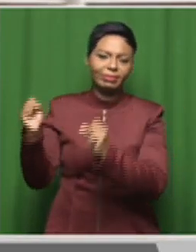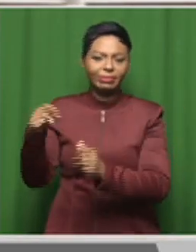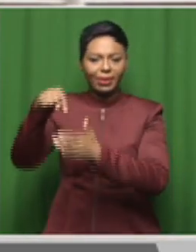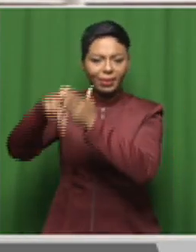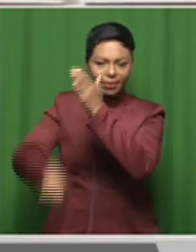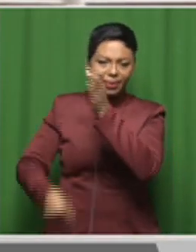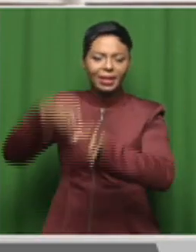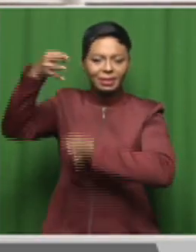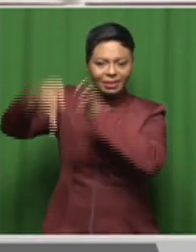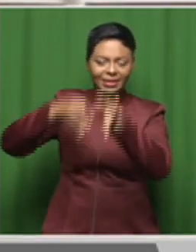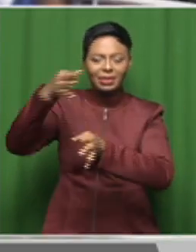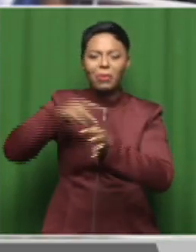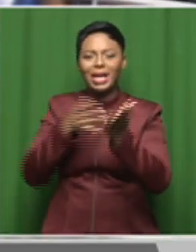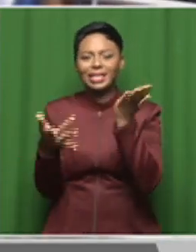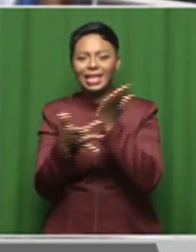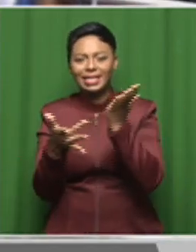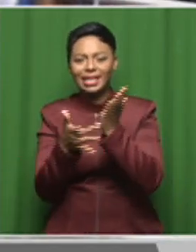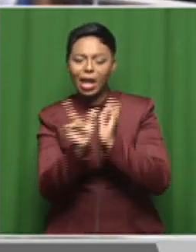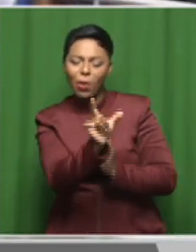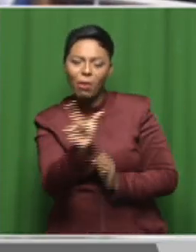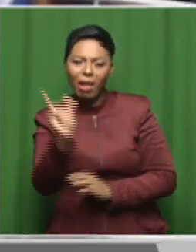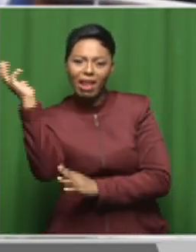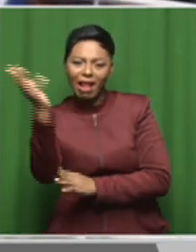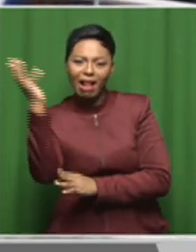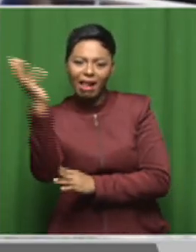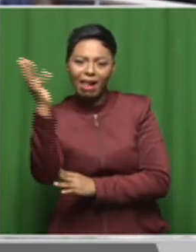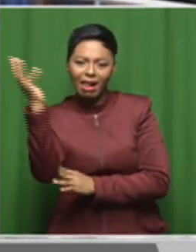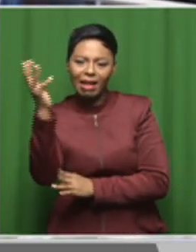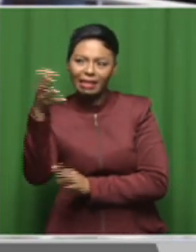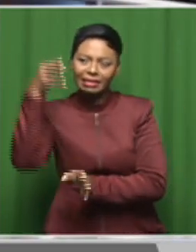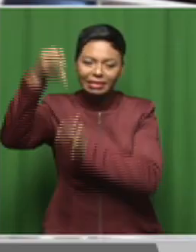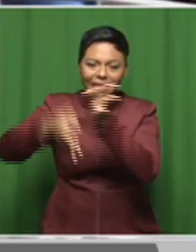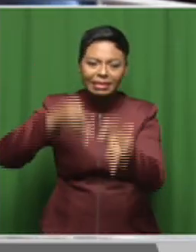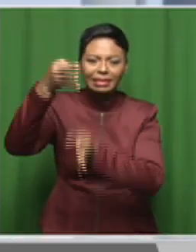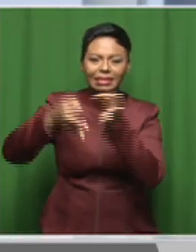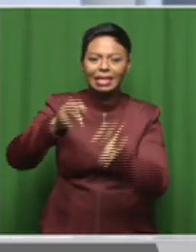those technicalities that you point out with the VAT